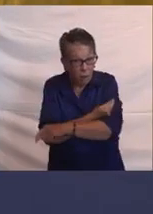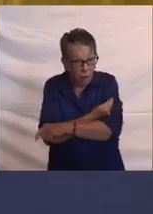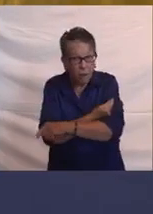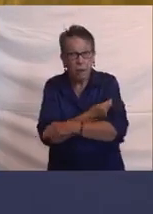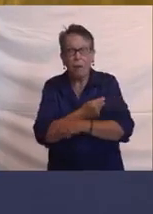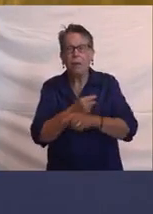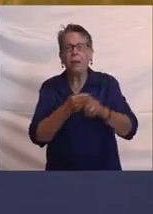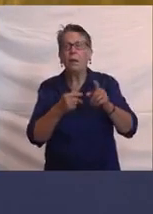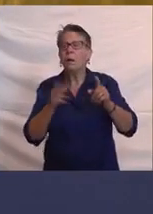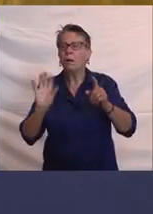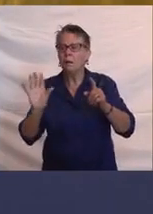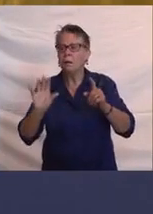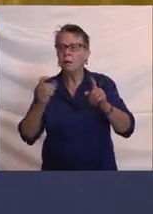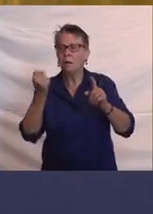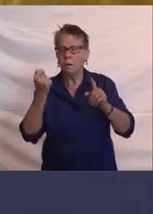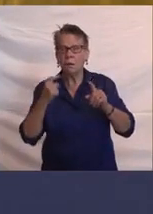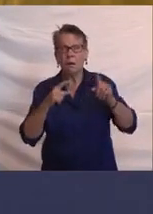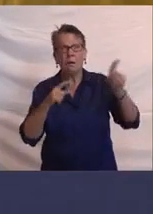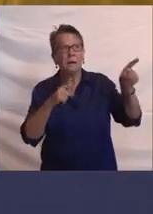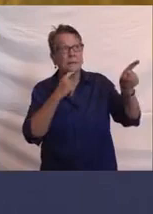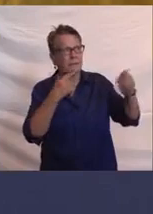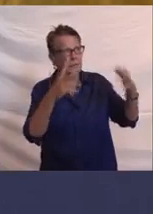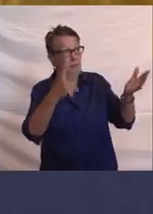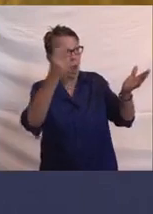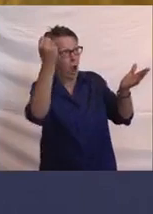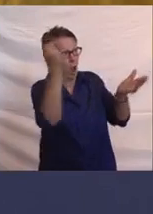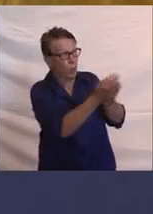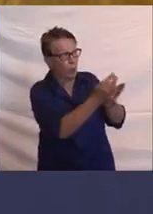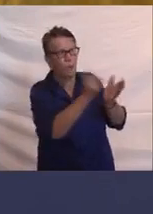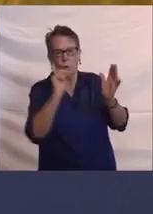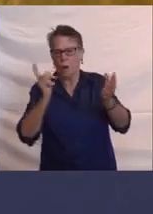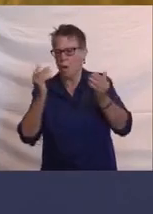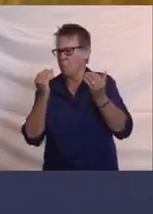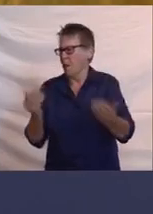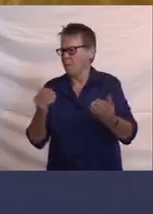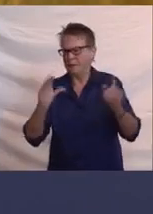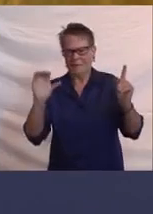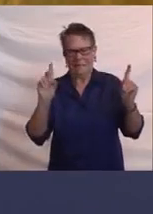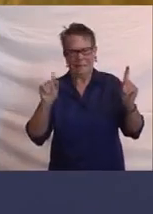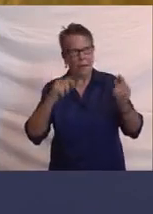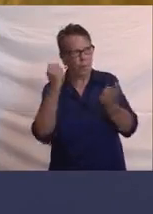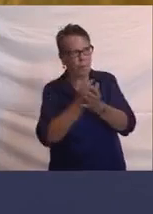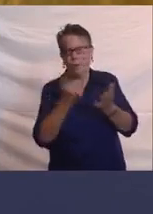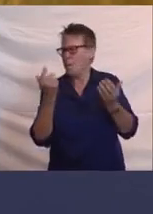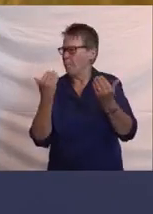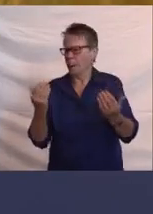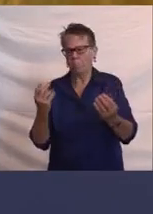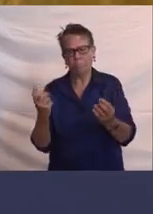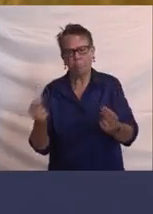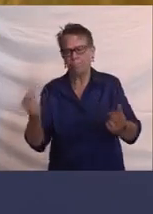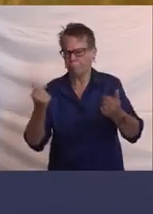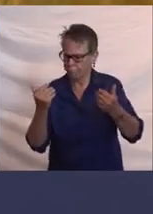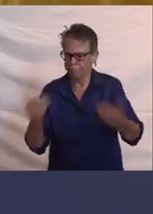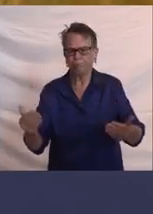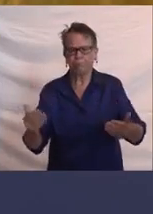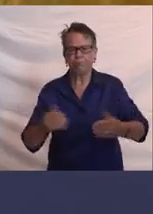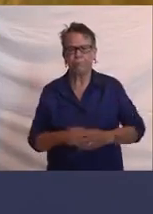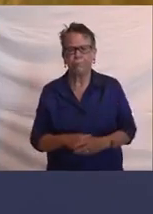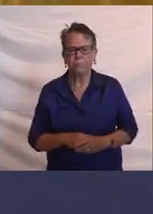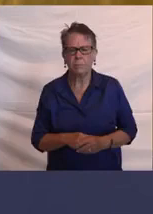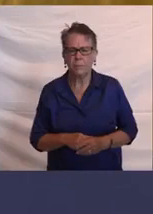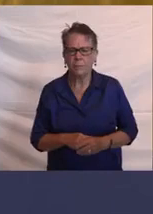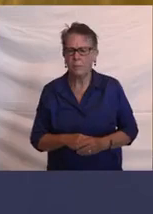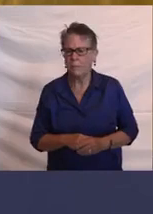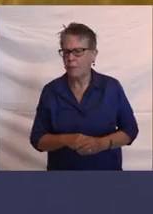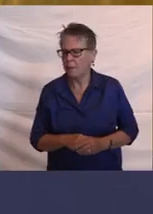get either to get the third shot now or ultimately the booster? I'm sure there are some folks out there, yes. But